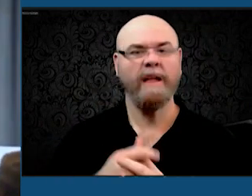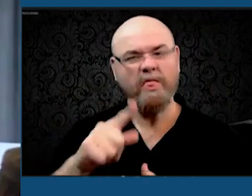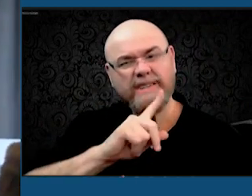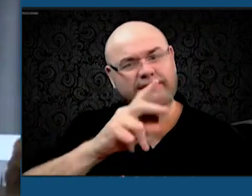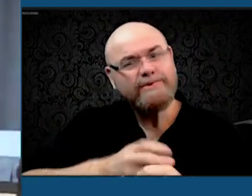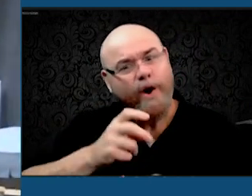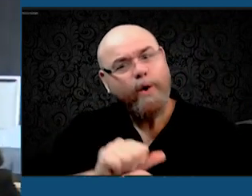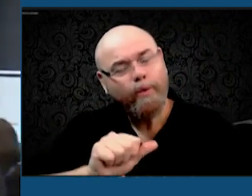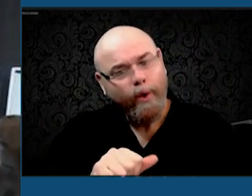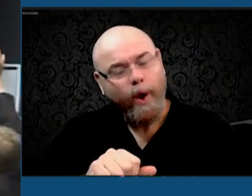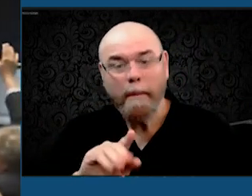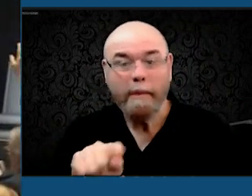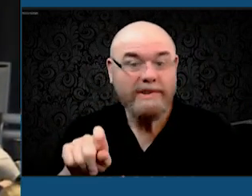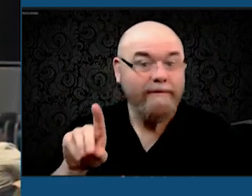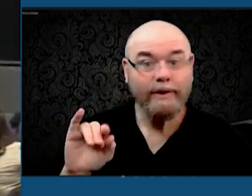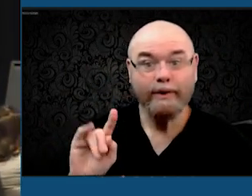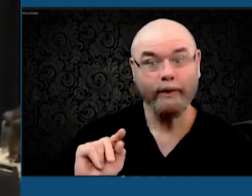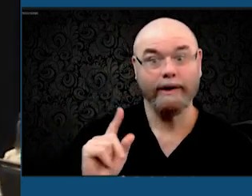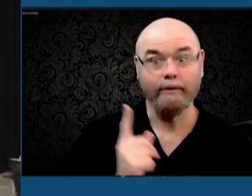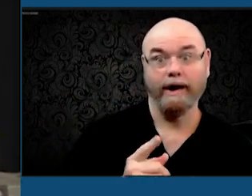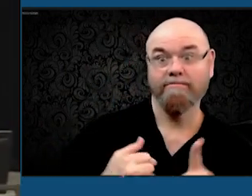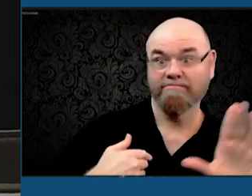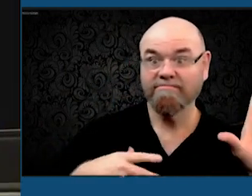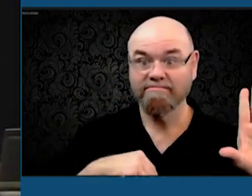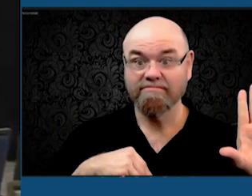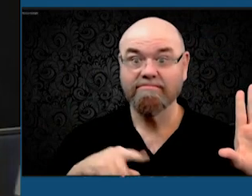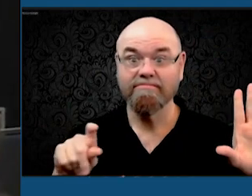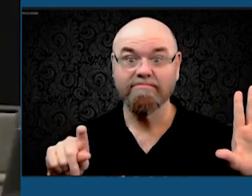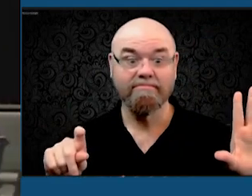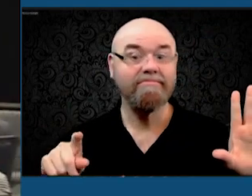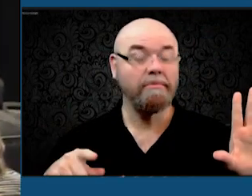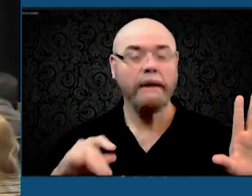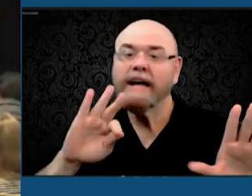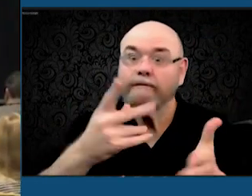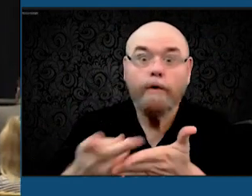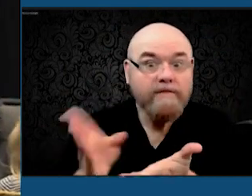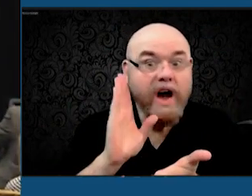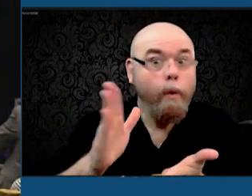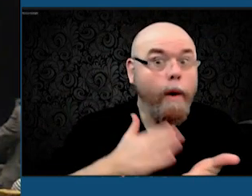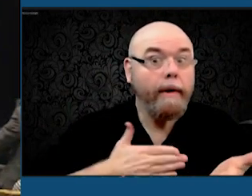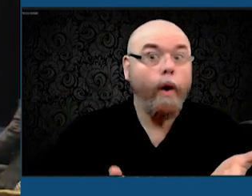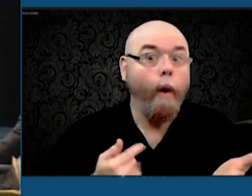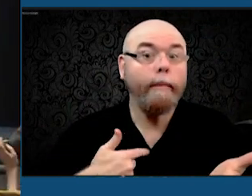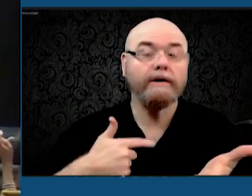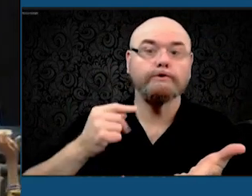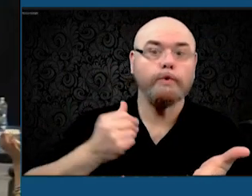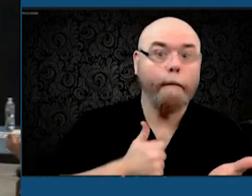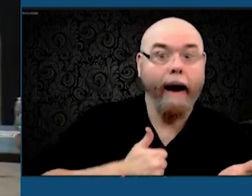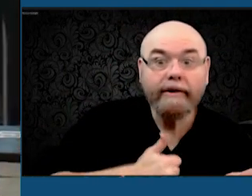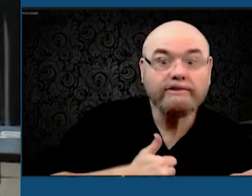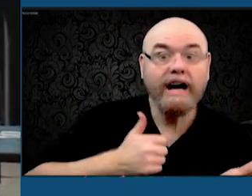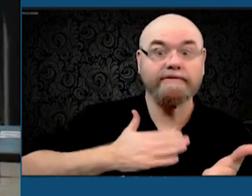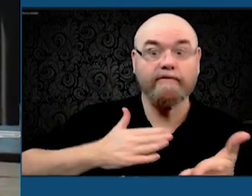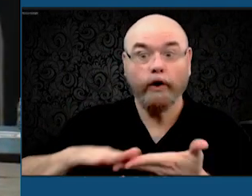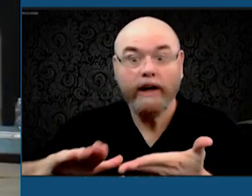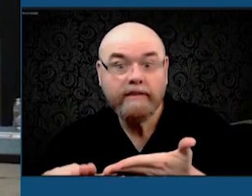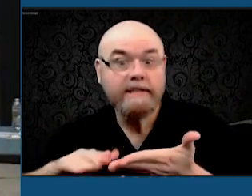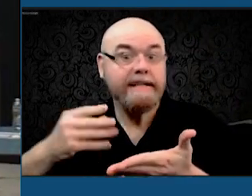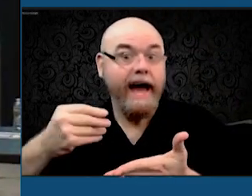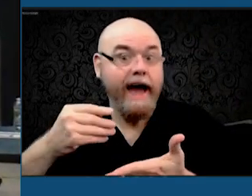it? Yes? If you fail, you're going to be open to apologizing, forgiving, repairing? Yes? All